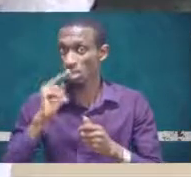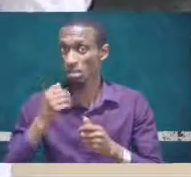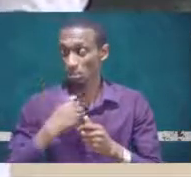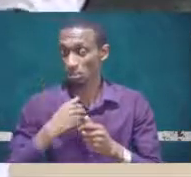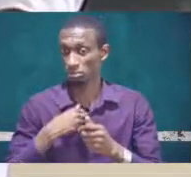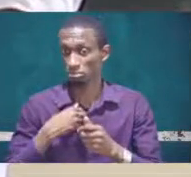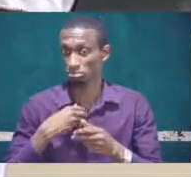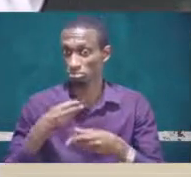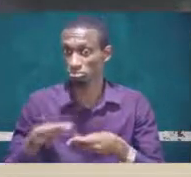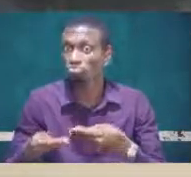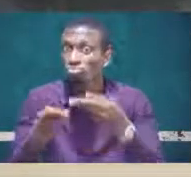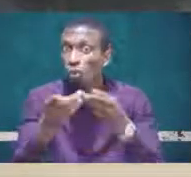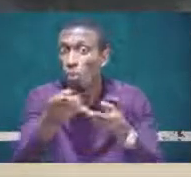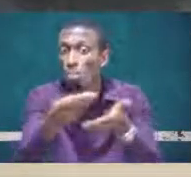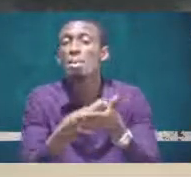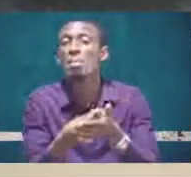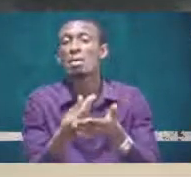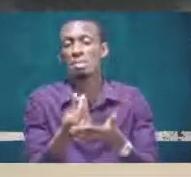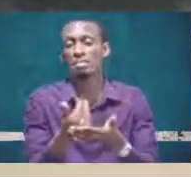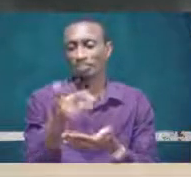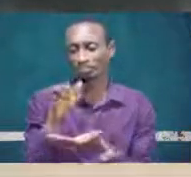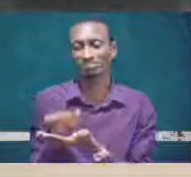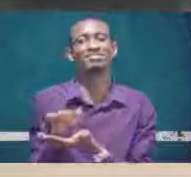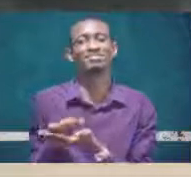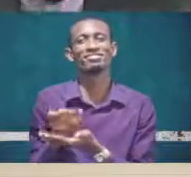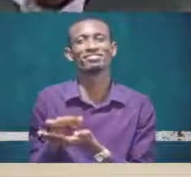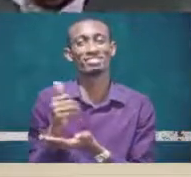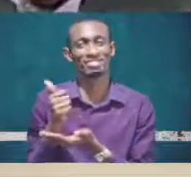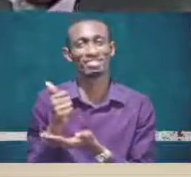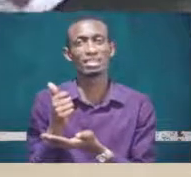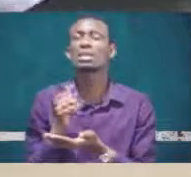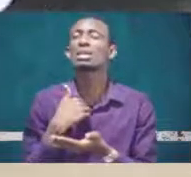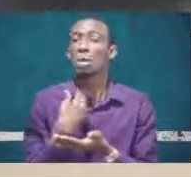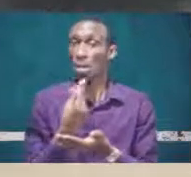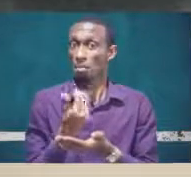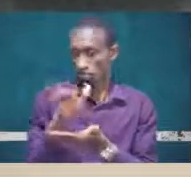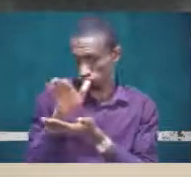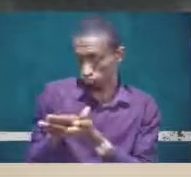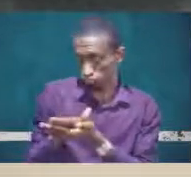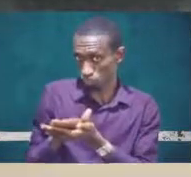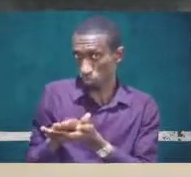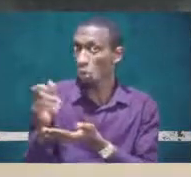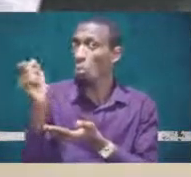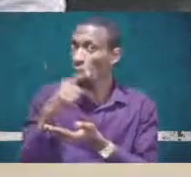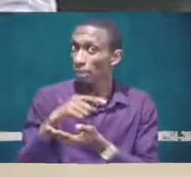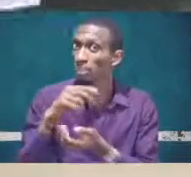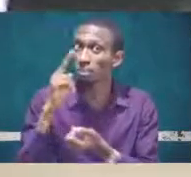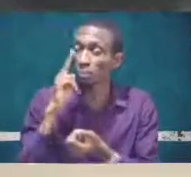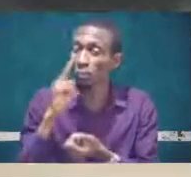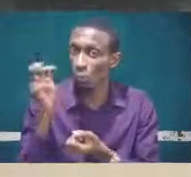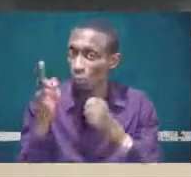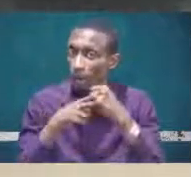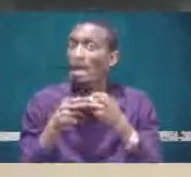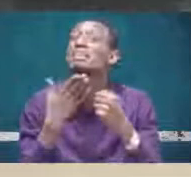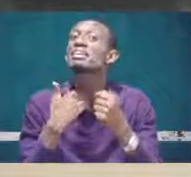money is durable. Now, when it reaches July, I can buy those tomatoes. Now, money acts as a store of value. Like perishable